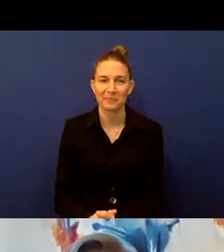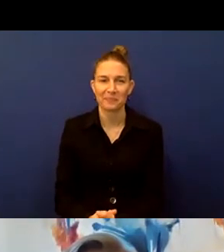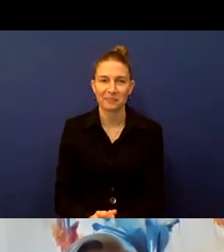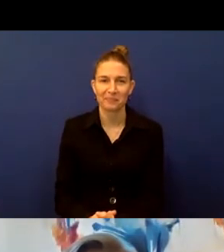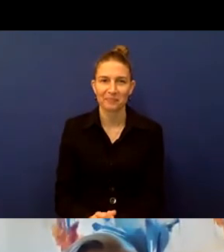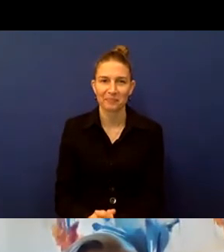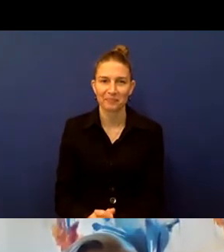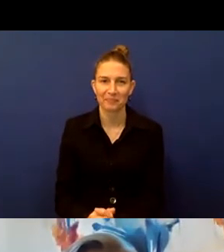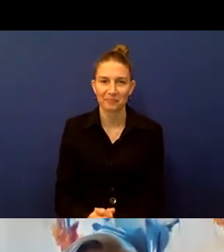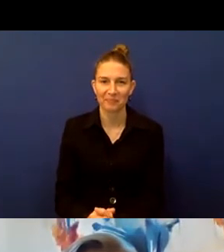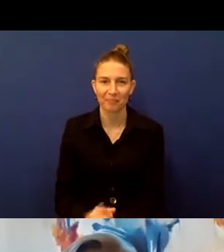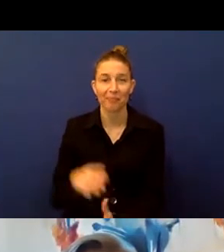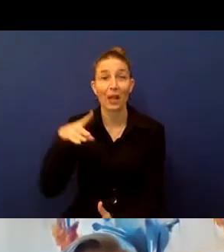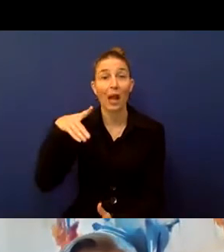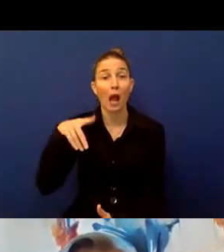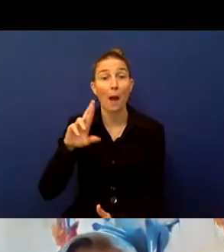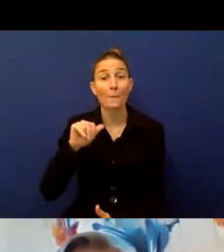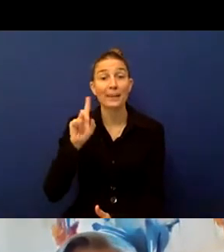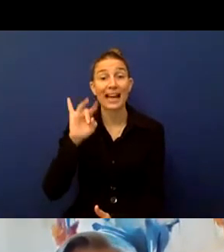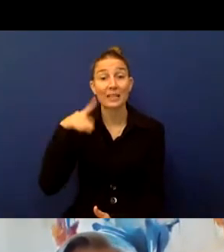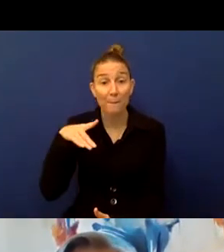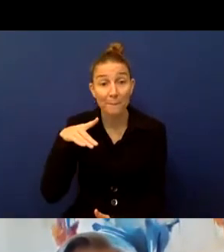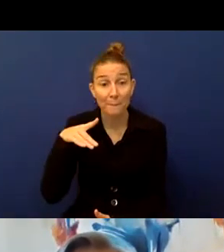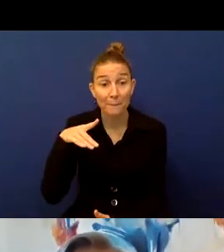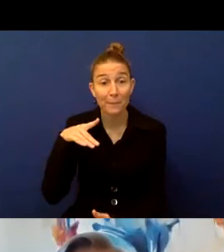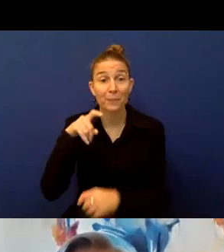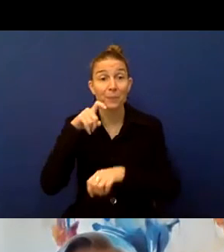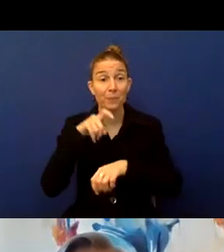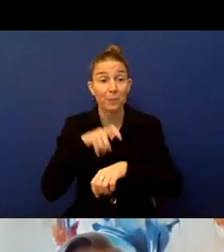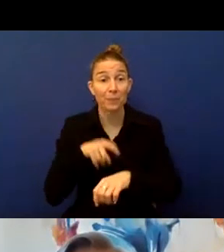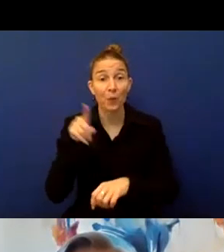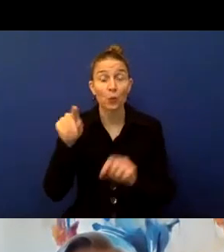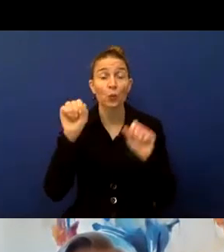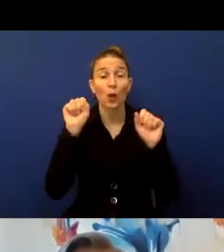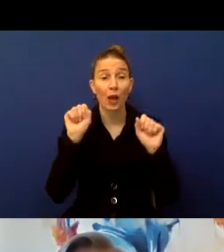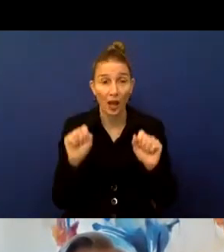So Pradeep, as soon as you can confirm that we are reaching out to you,